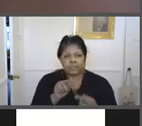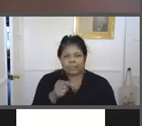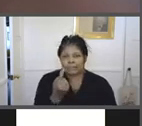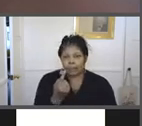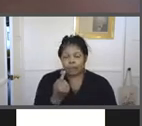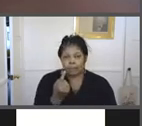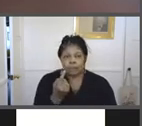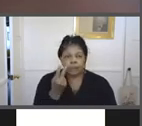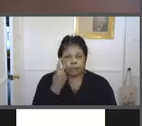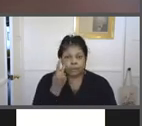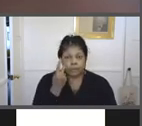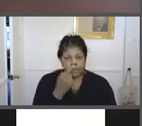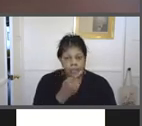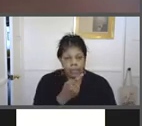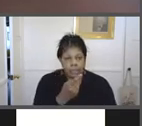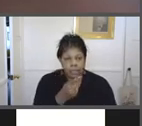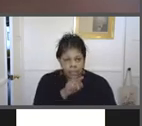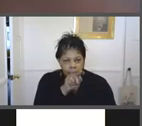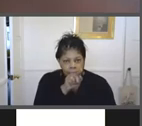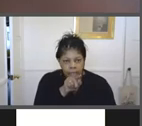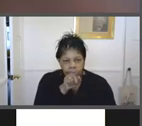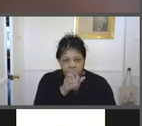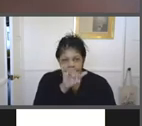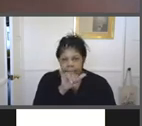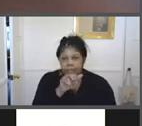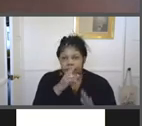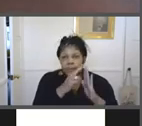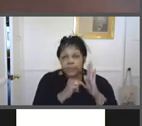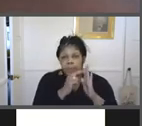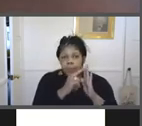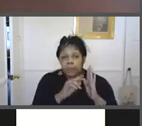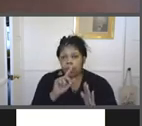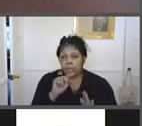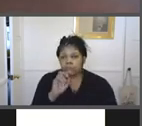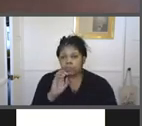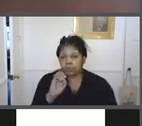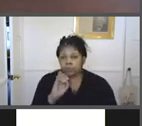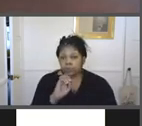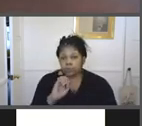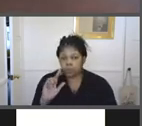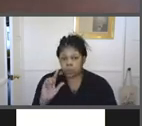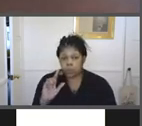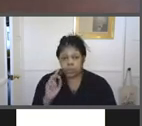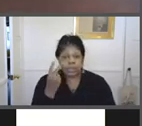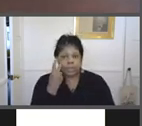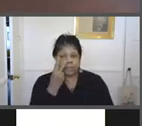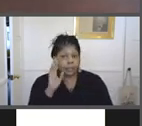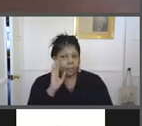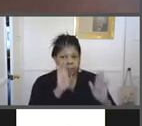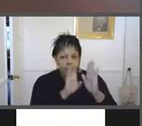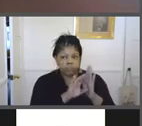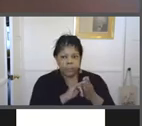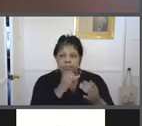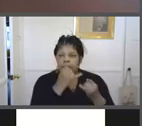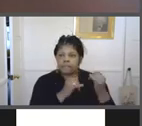right here is the brush tool. And this is what the final project is going to look like. They've done most